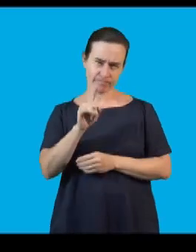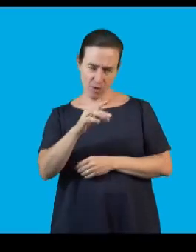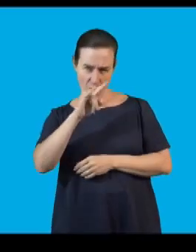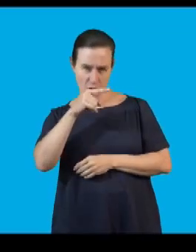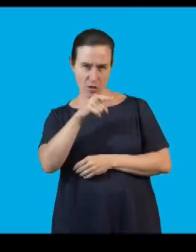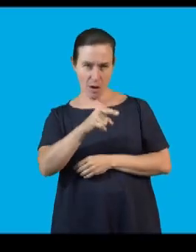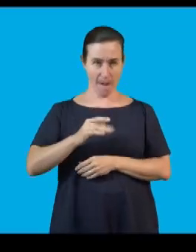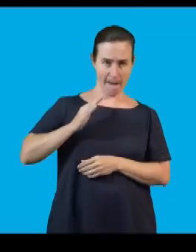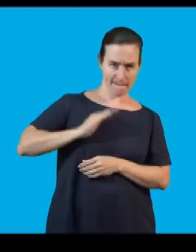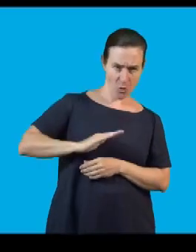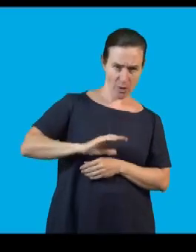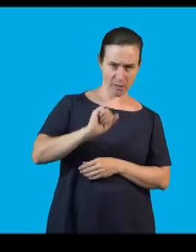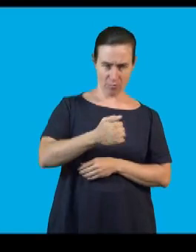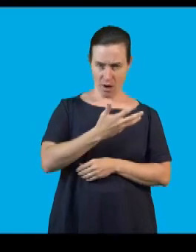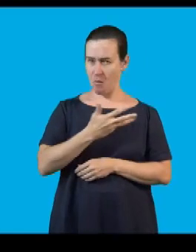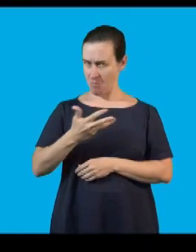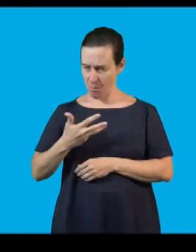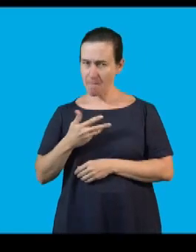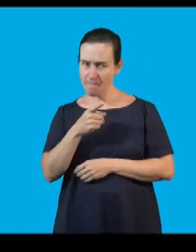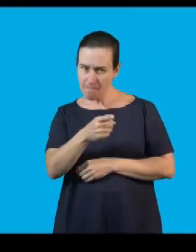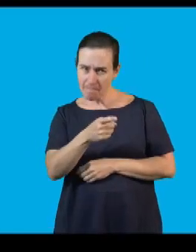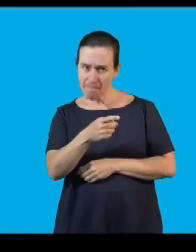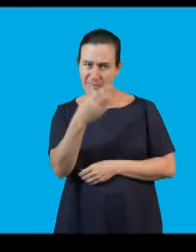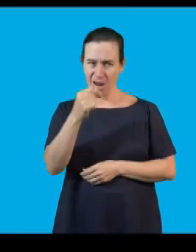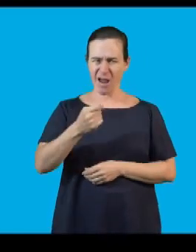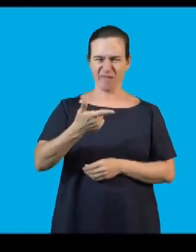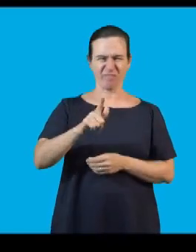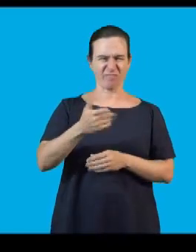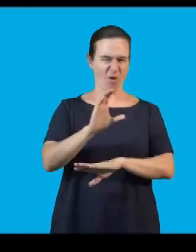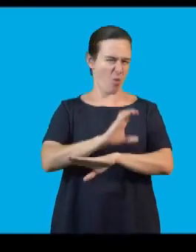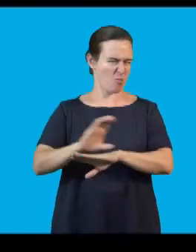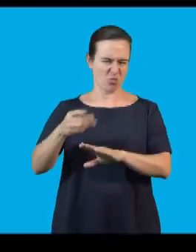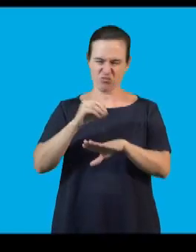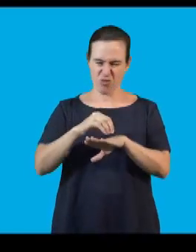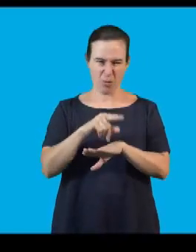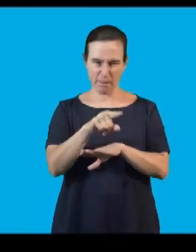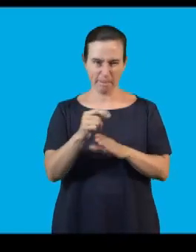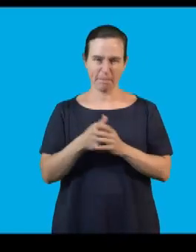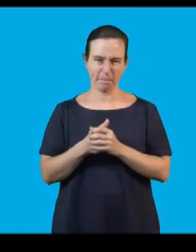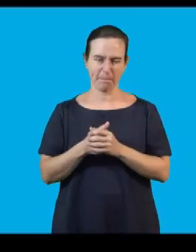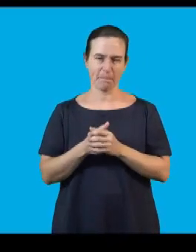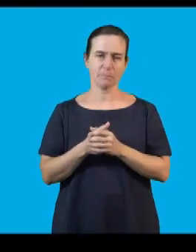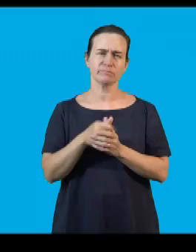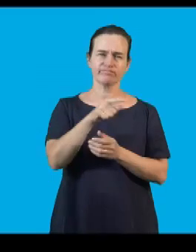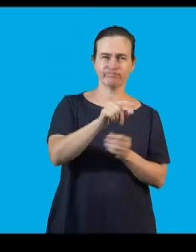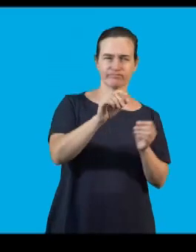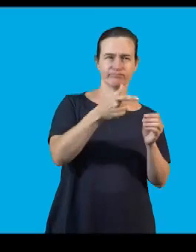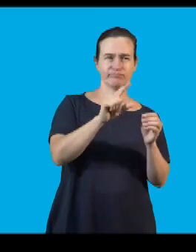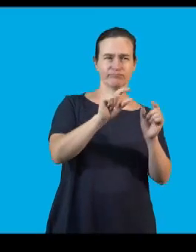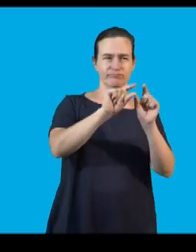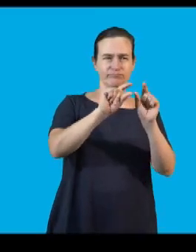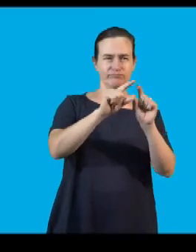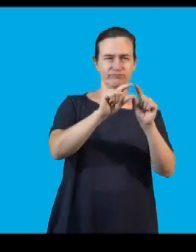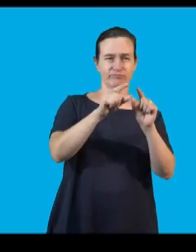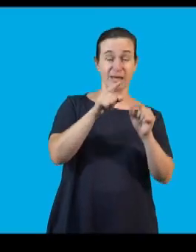see a boy and his mom, and they have a computer problem, all right? So as we